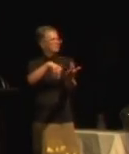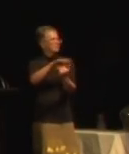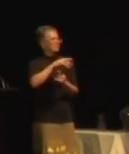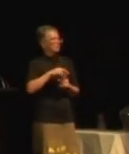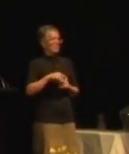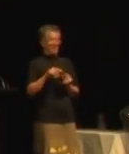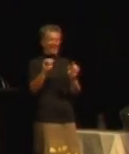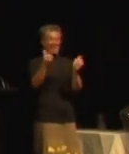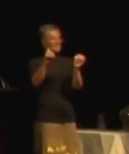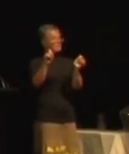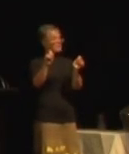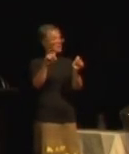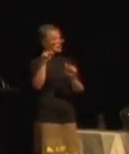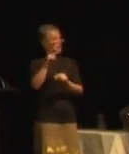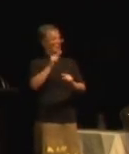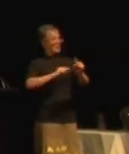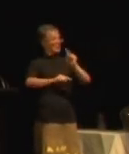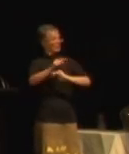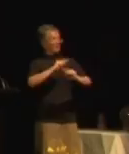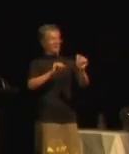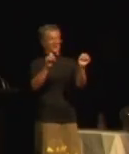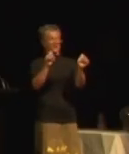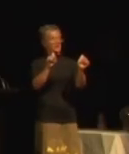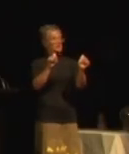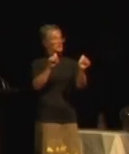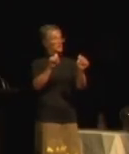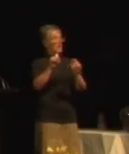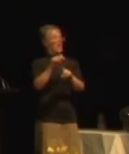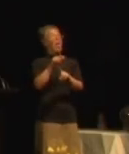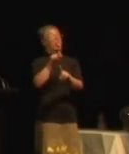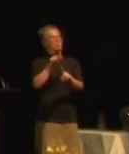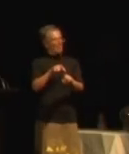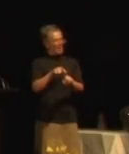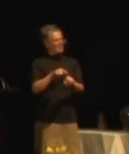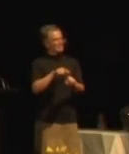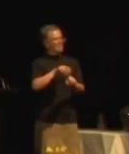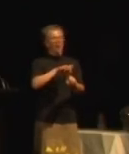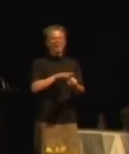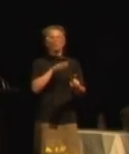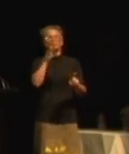The week after I get home to Canada, I'm home for 5 days, and then I turn around and go to Orlando for our next All Hands.